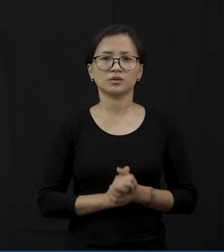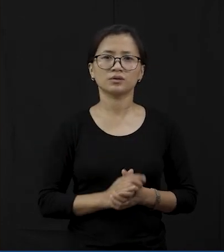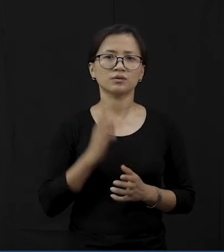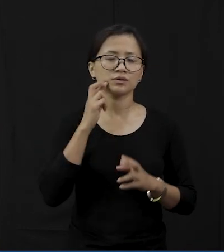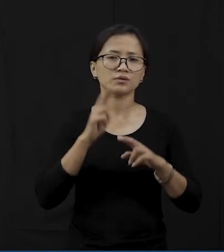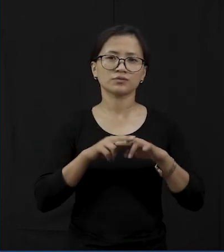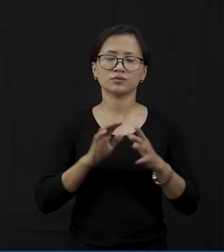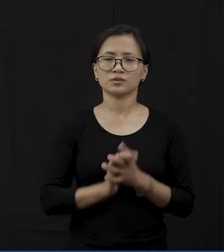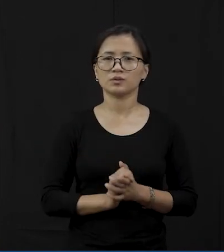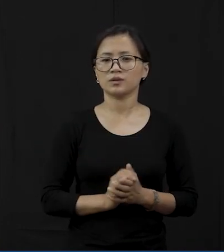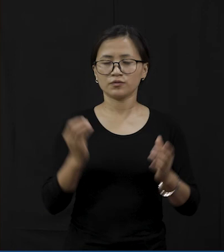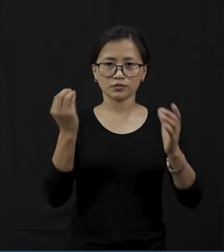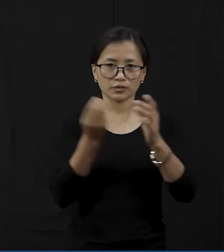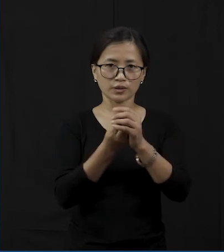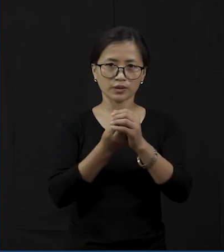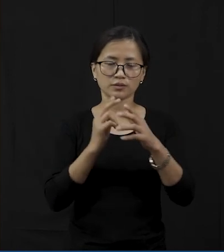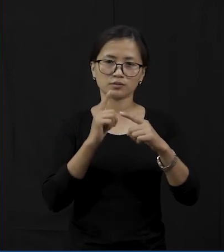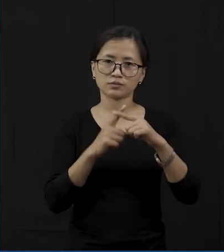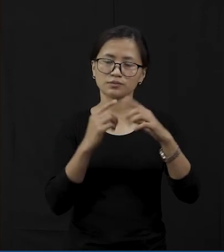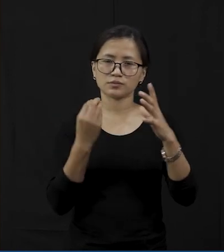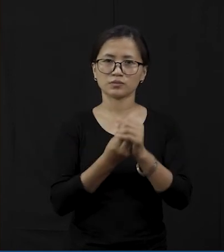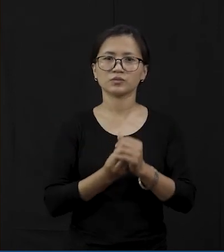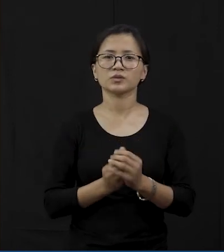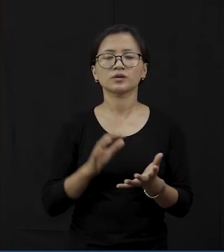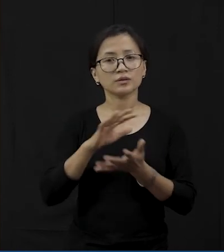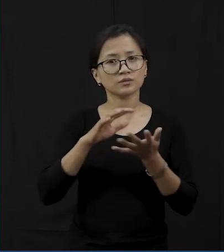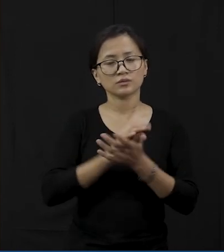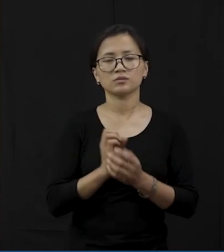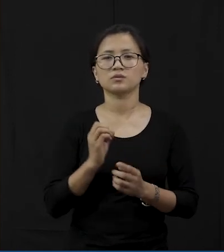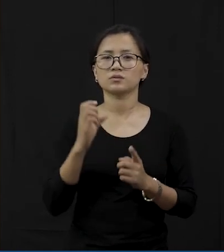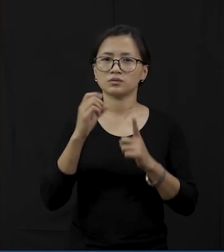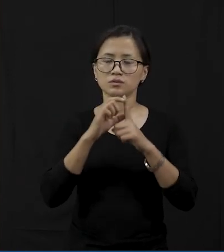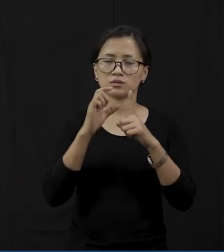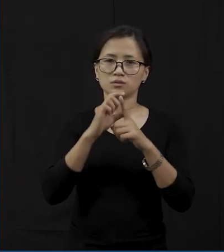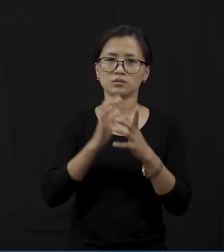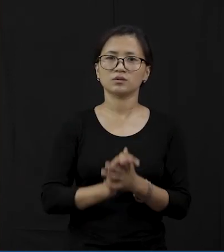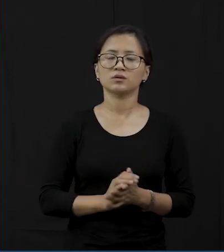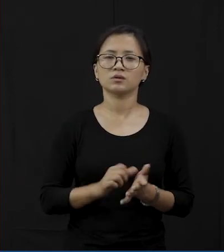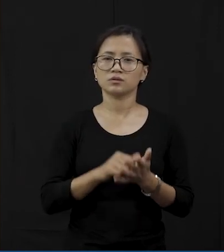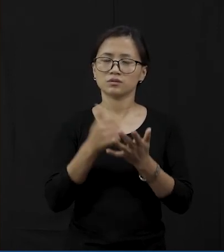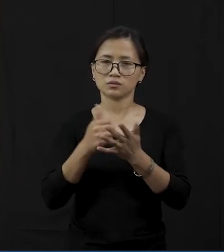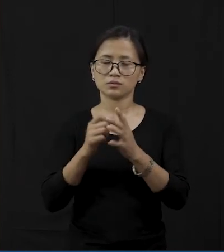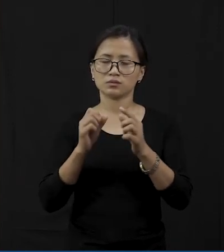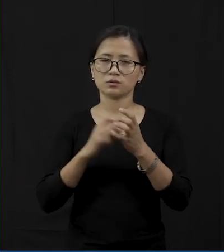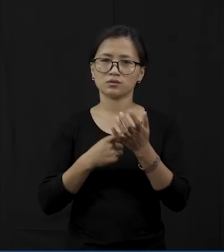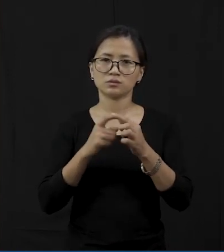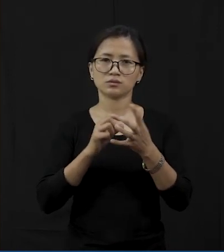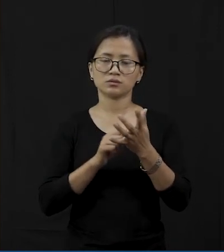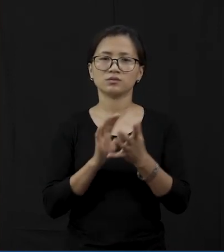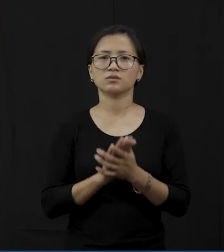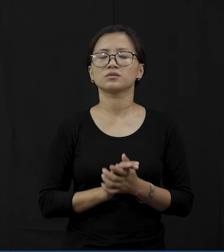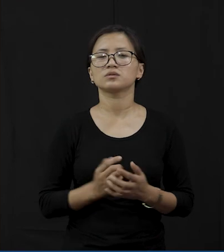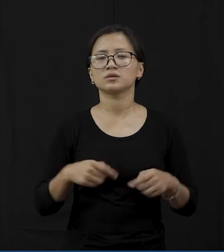If you add or subtract from even and odd, a mixture of even and odd, you will result in odd numbers.